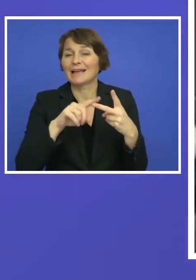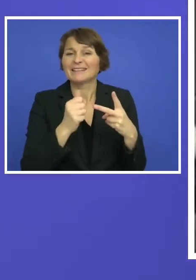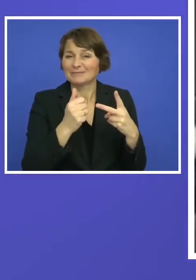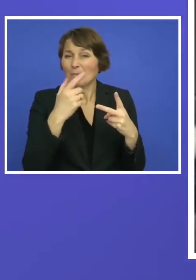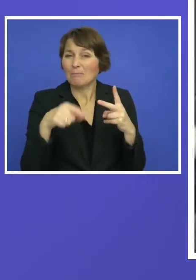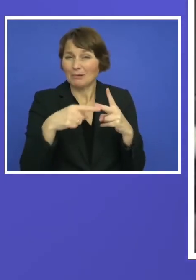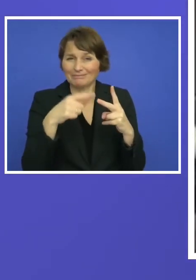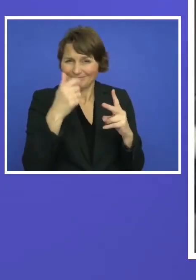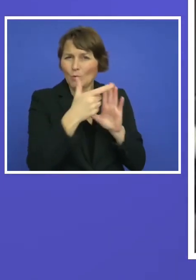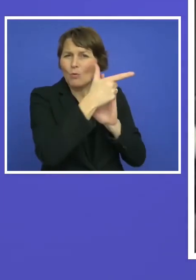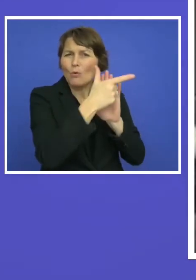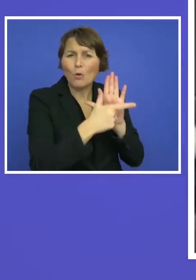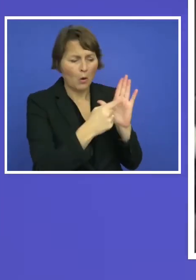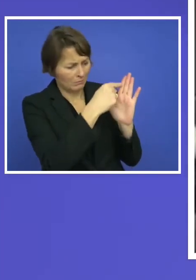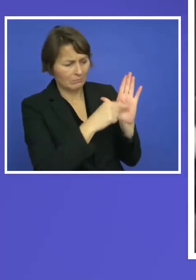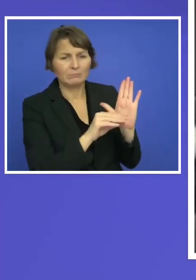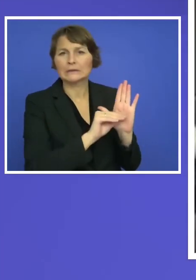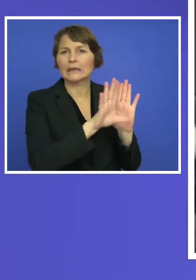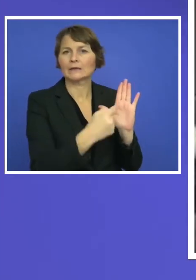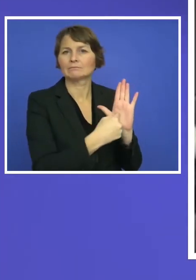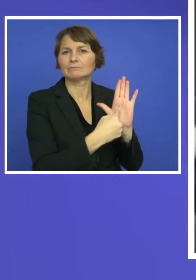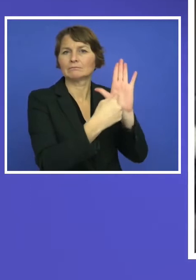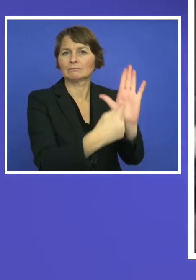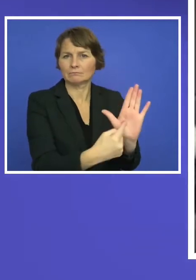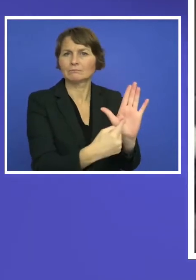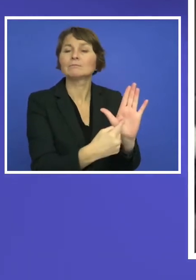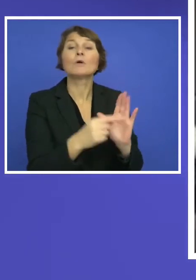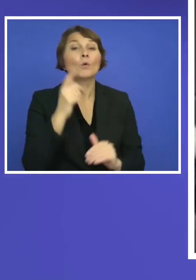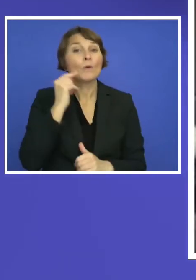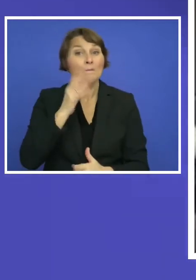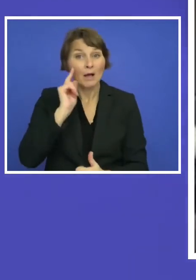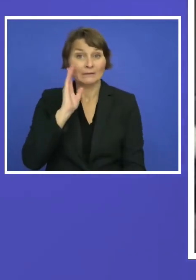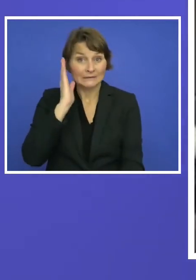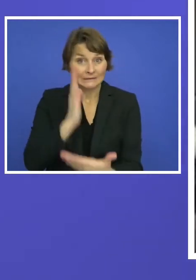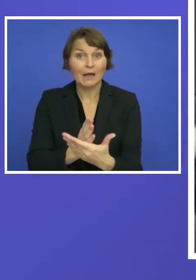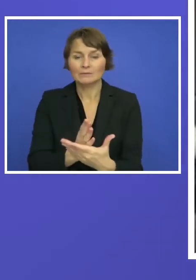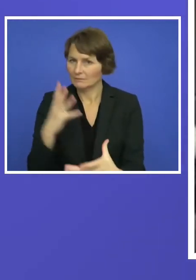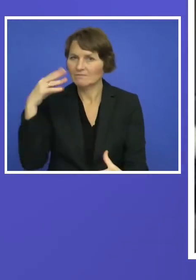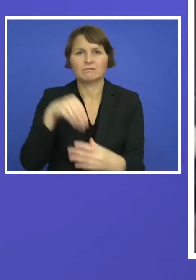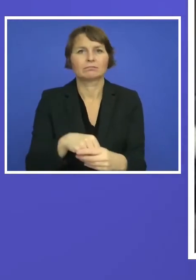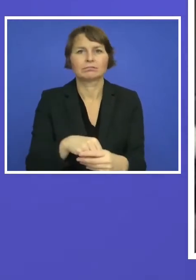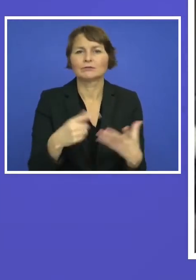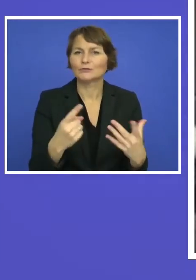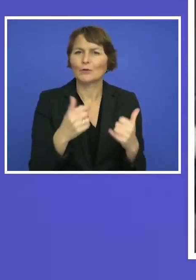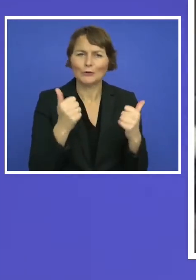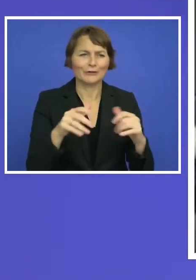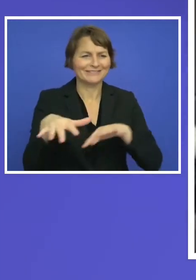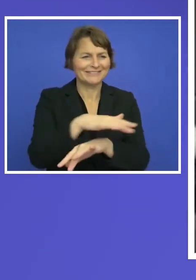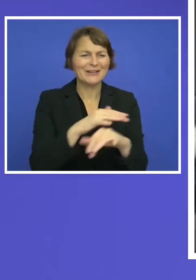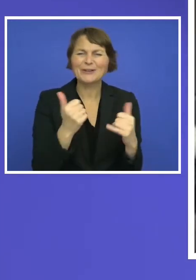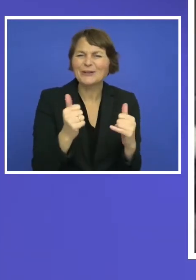those decision-making roles. Then you touched upon the ecosystem that really creates an enabling environment and what we call really a